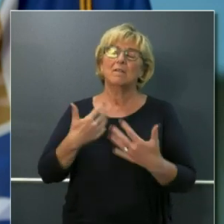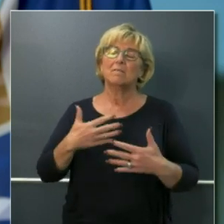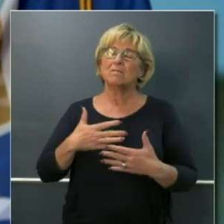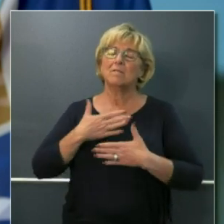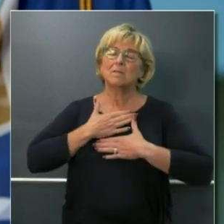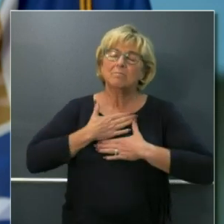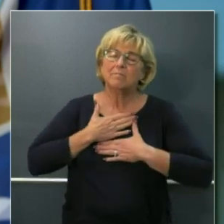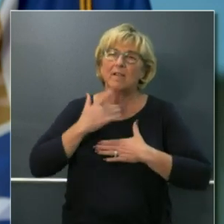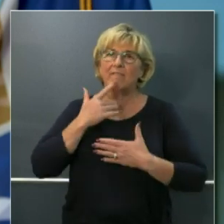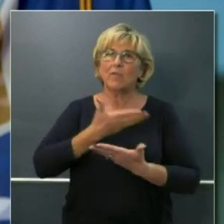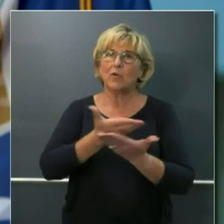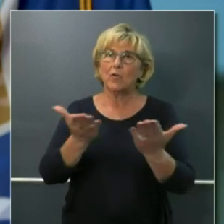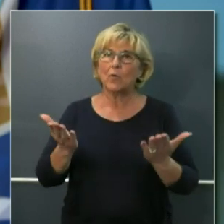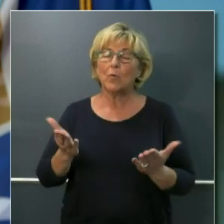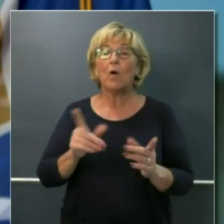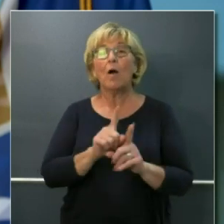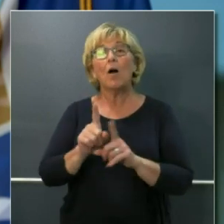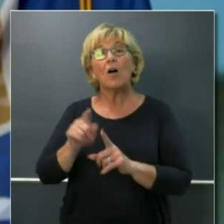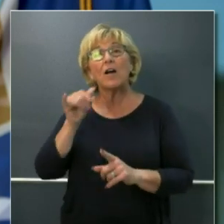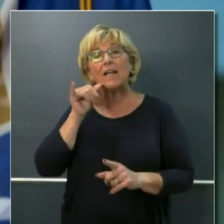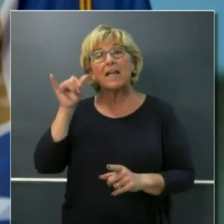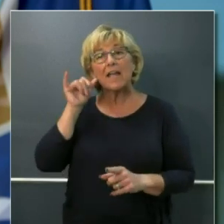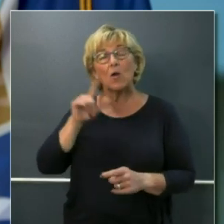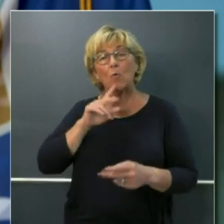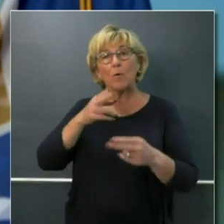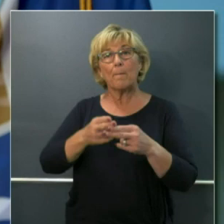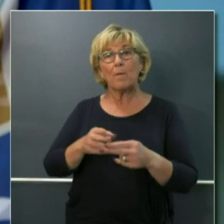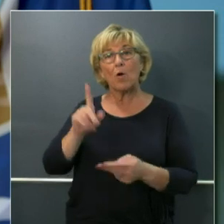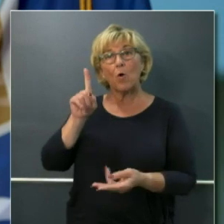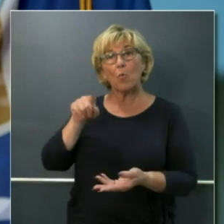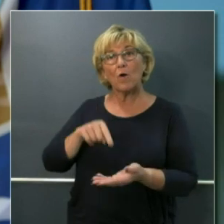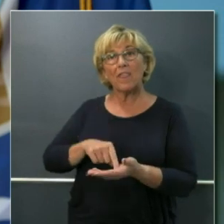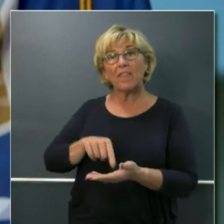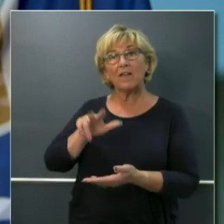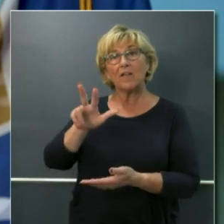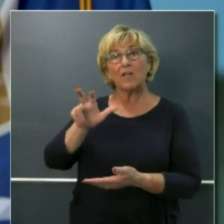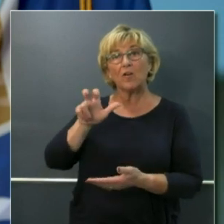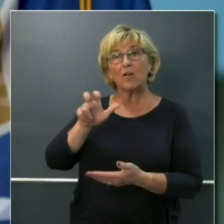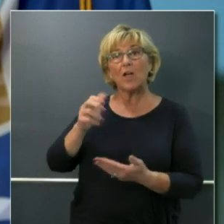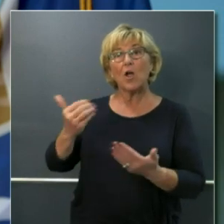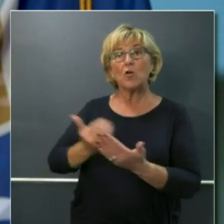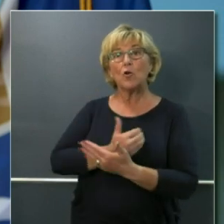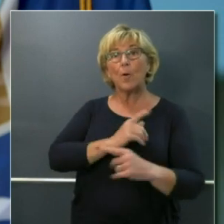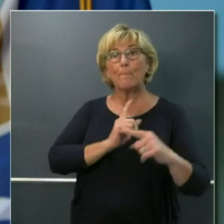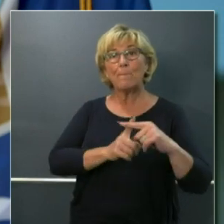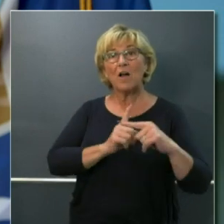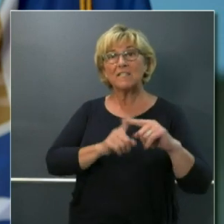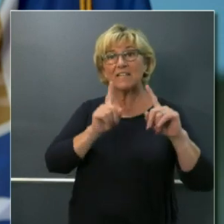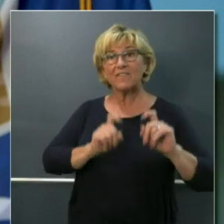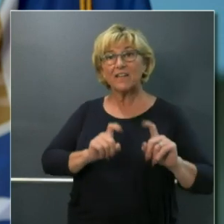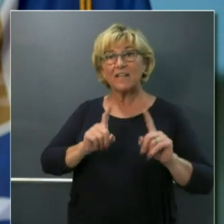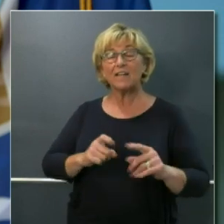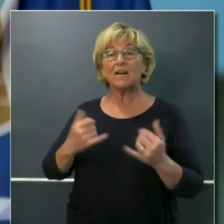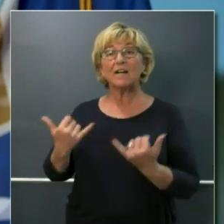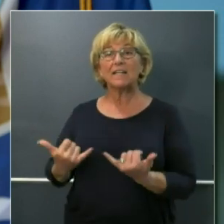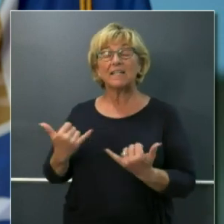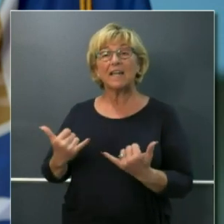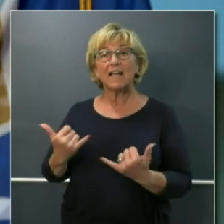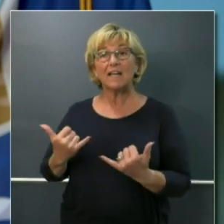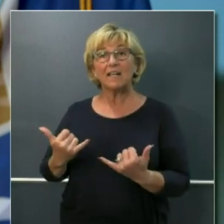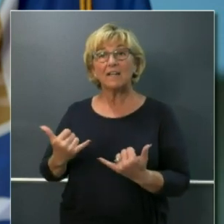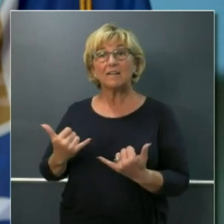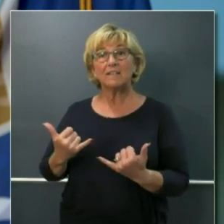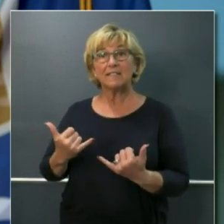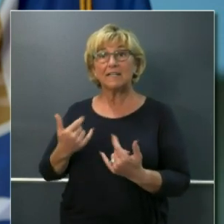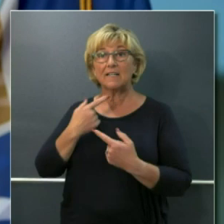one of them. We also mentioned yesterday that we're 1,300 new positives in the state of California. Today, I